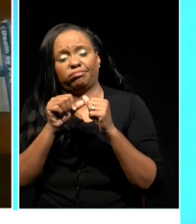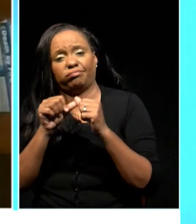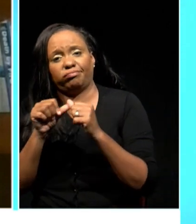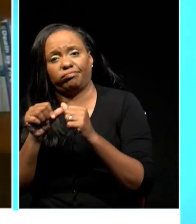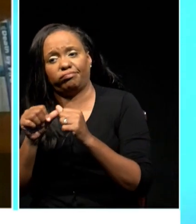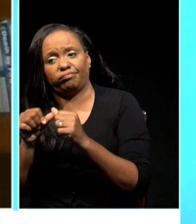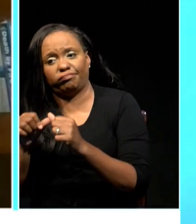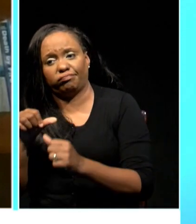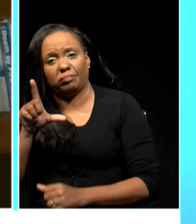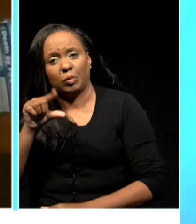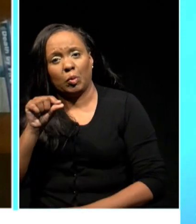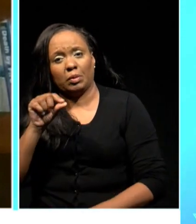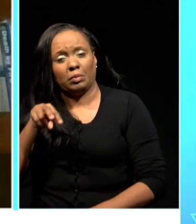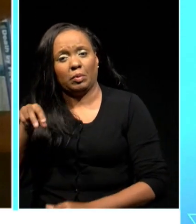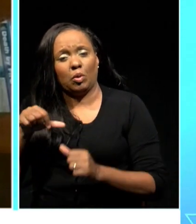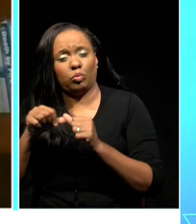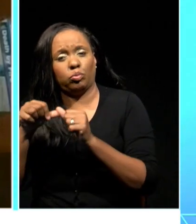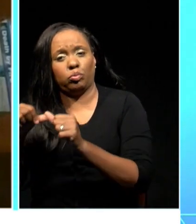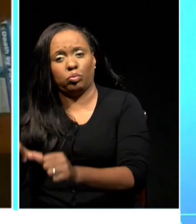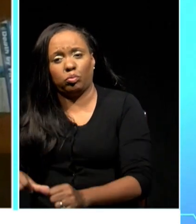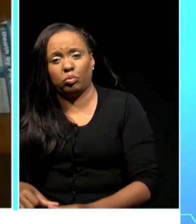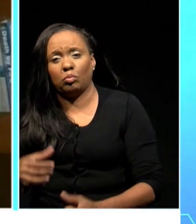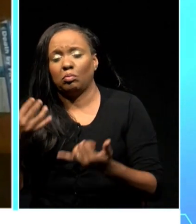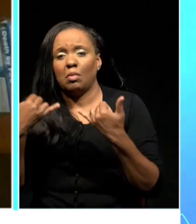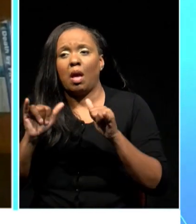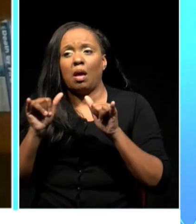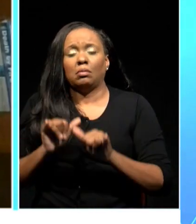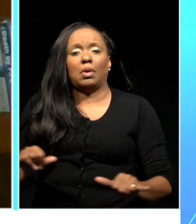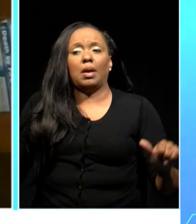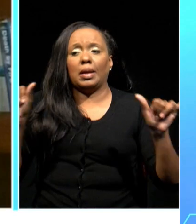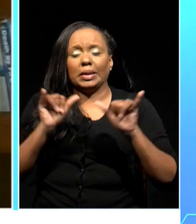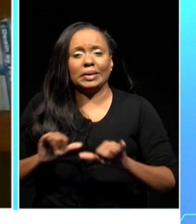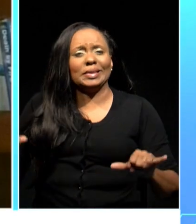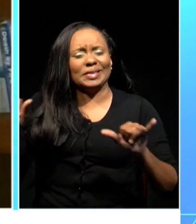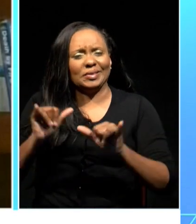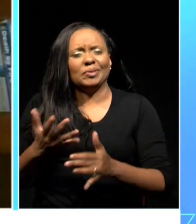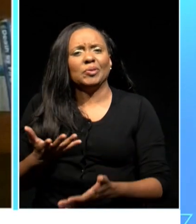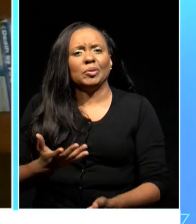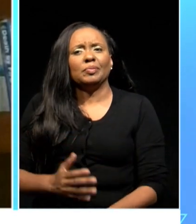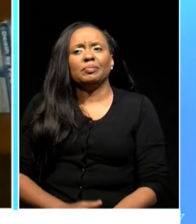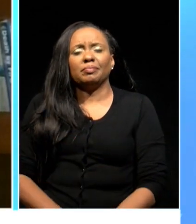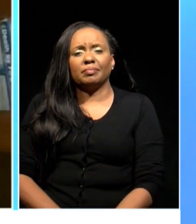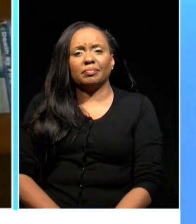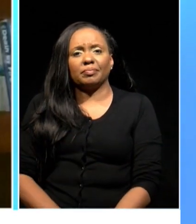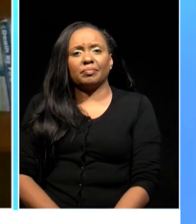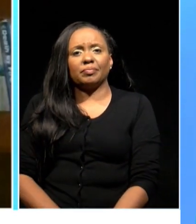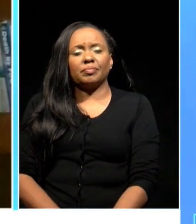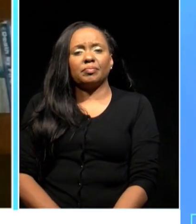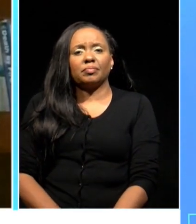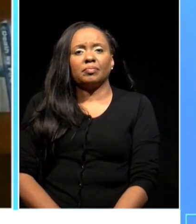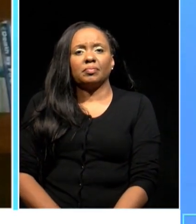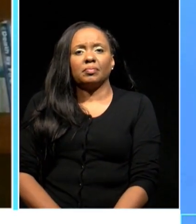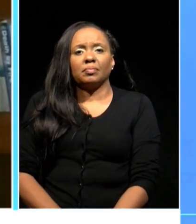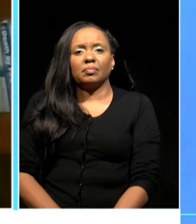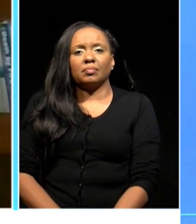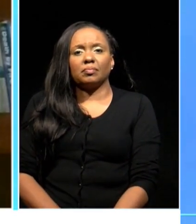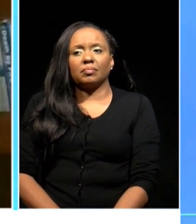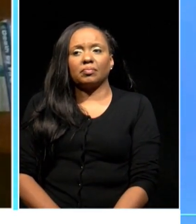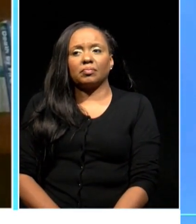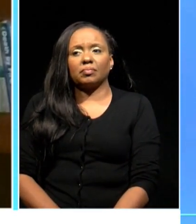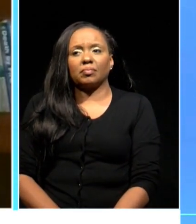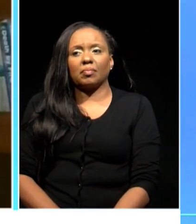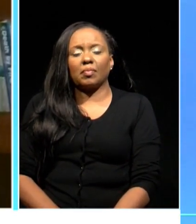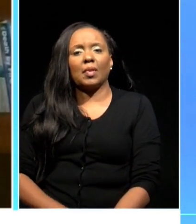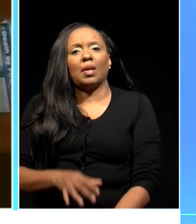a restatement of what we saw in 2018. So, and to me, in that way, that to me was a kind of like a low light to me,